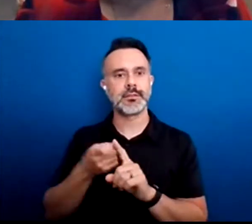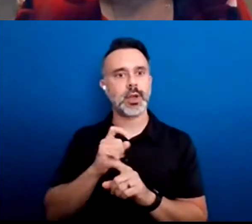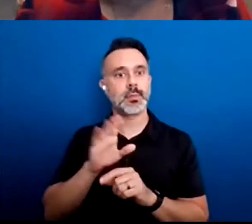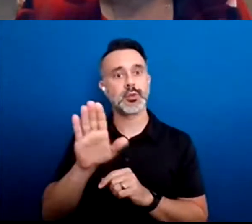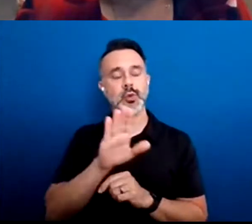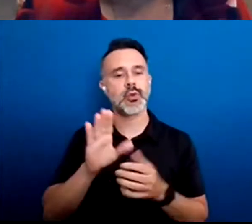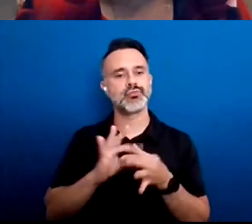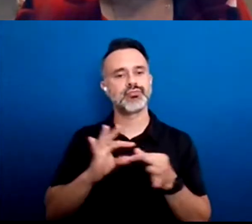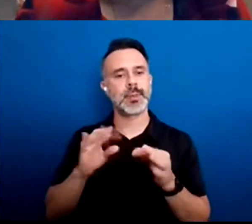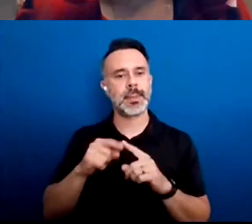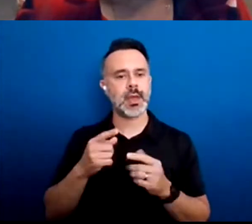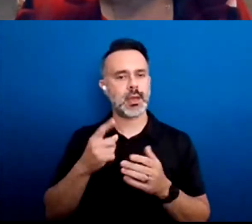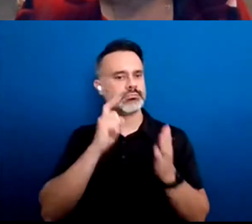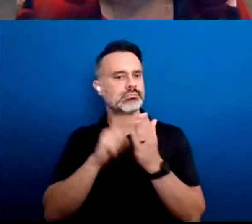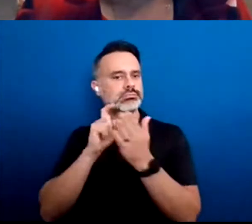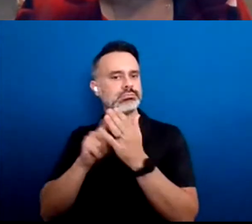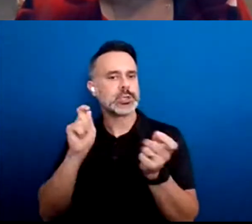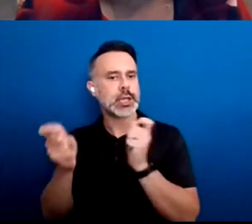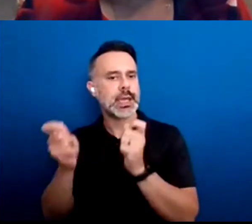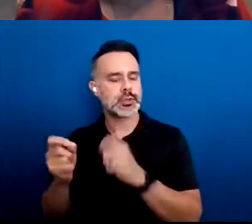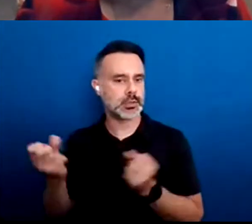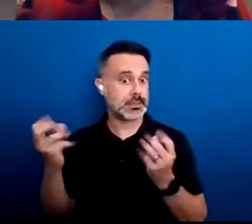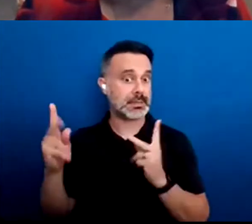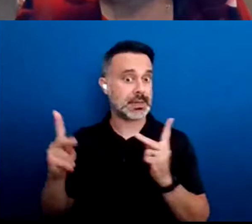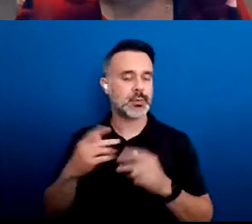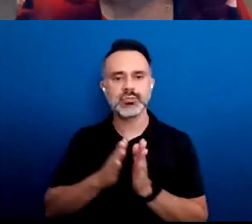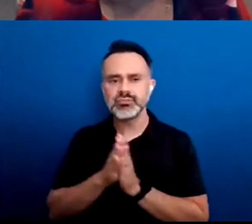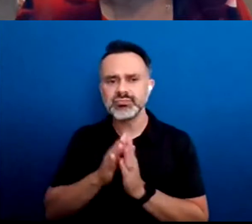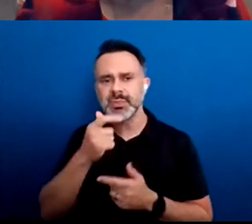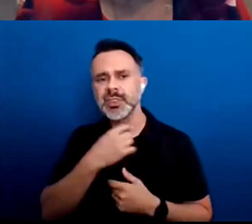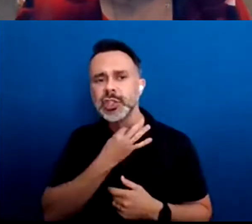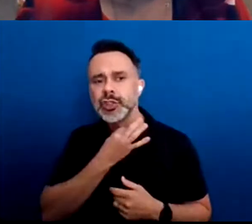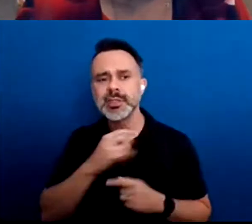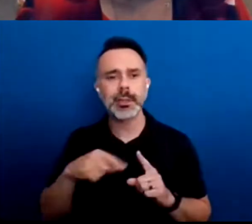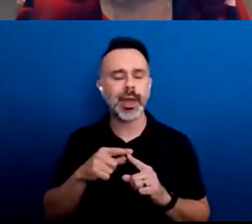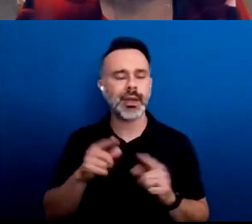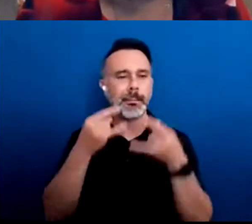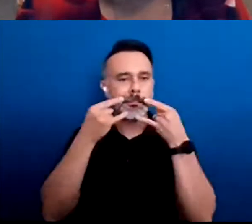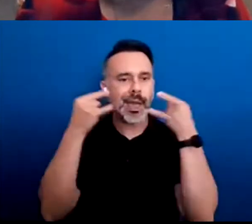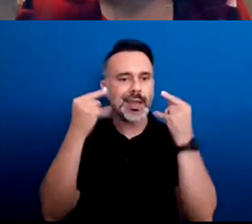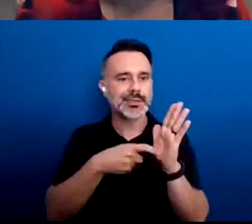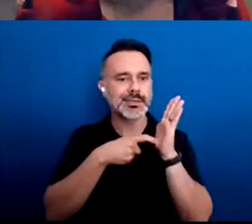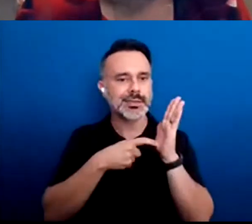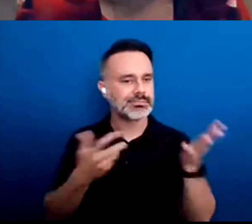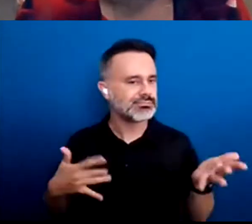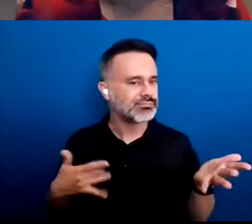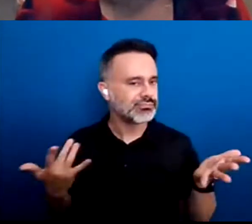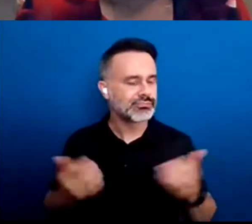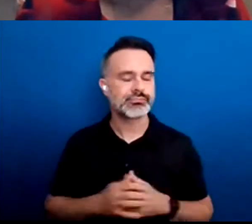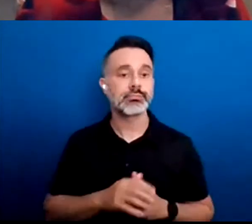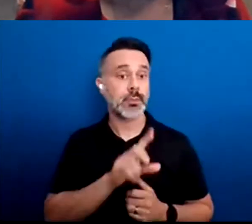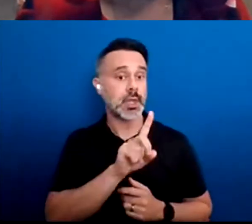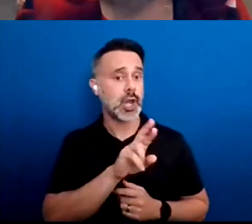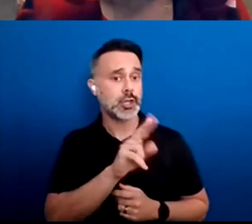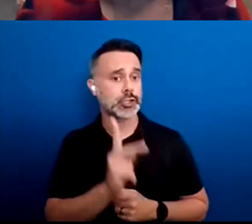seen. And folks are particularly interested in the changes with the masks. So, Dr. K, you just